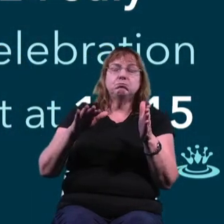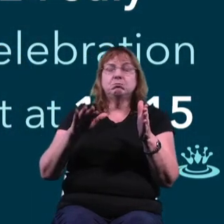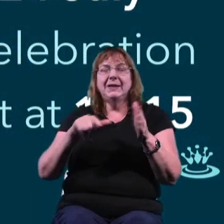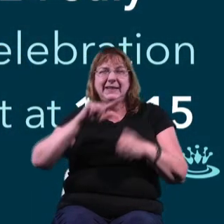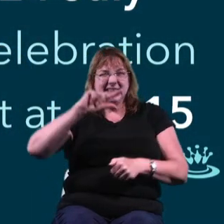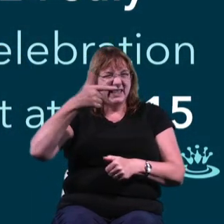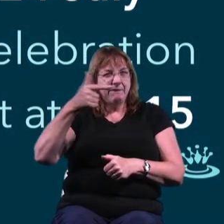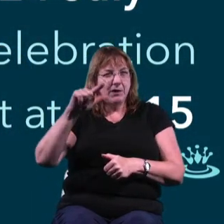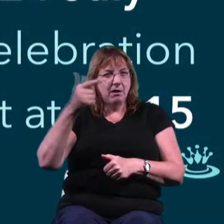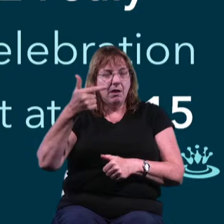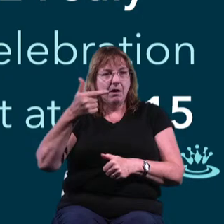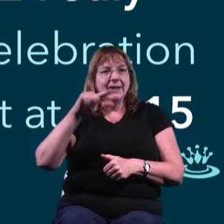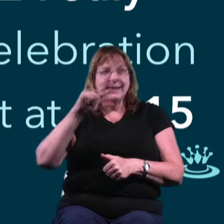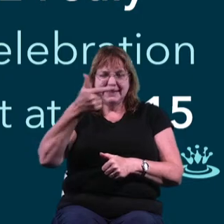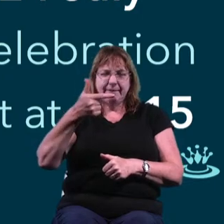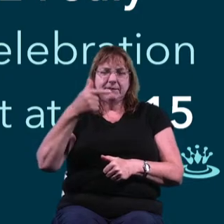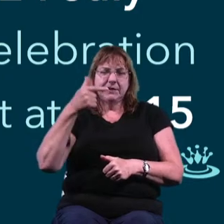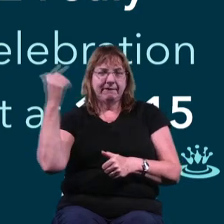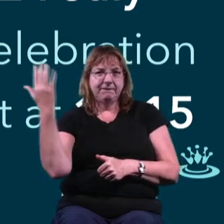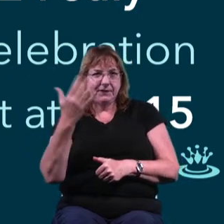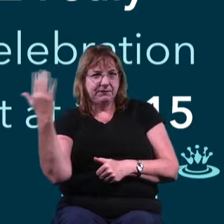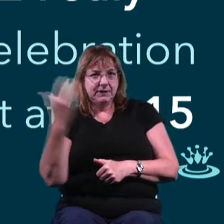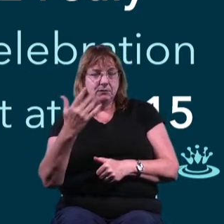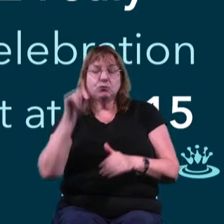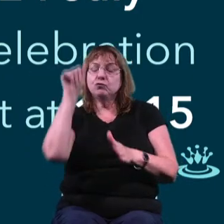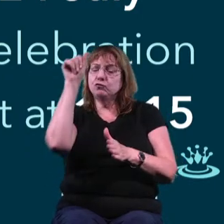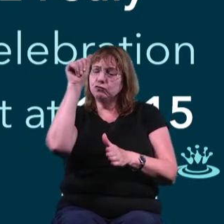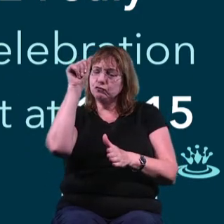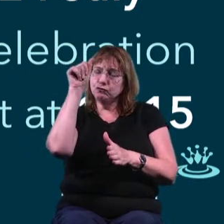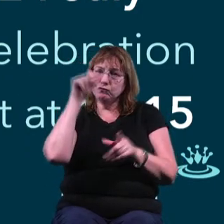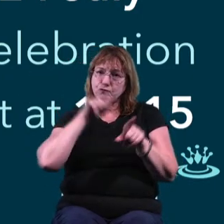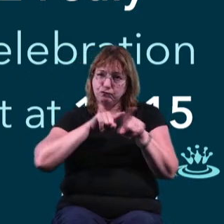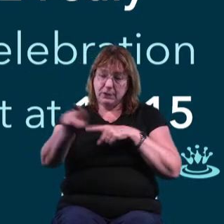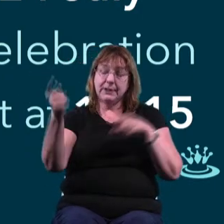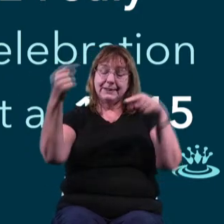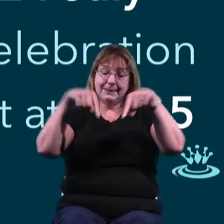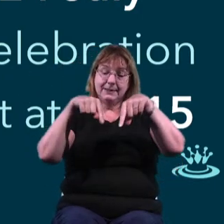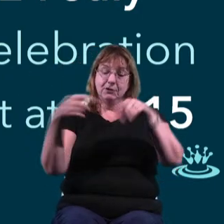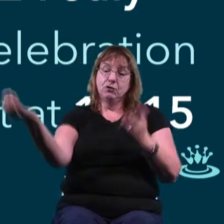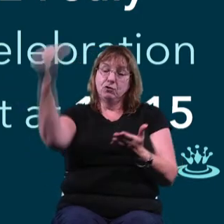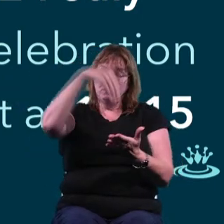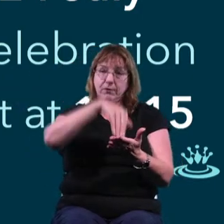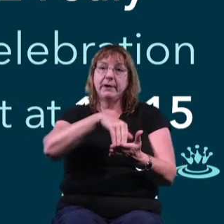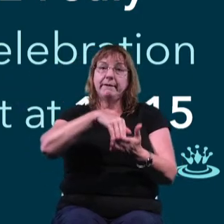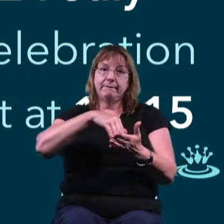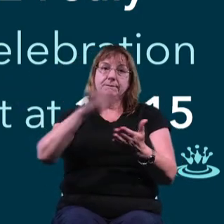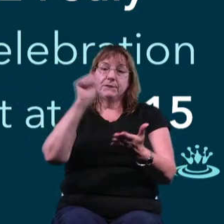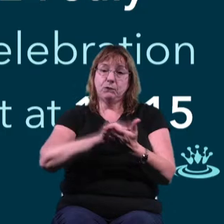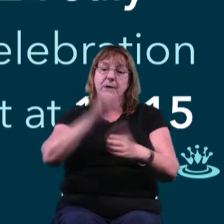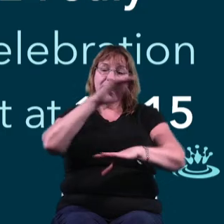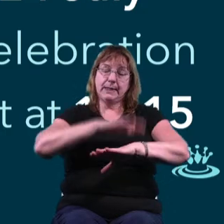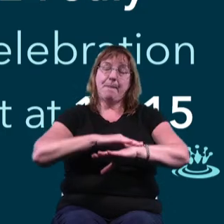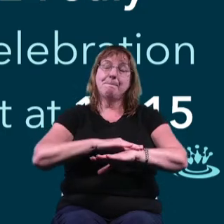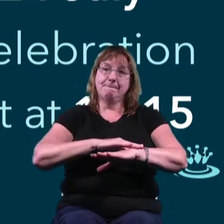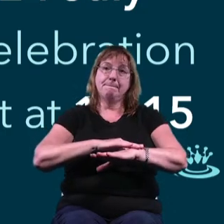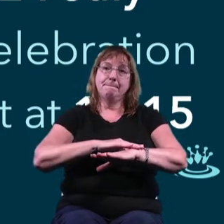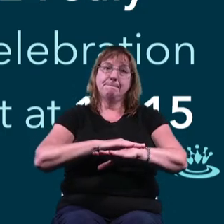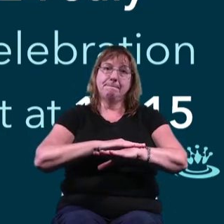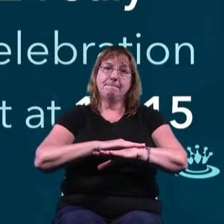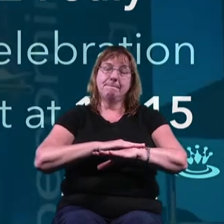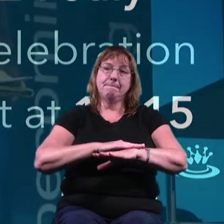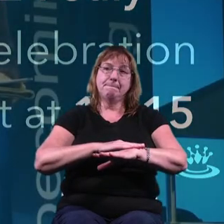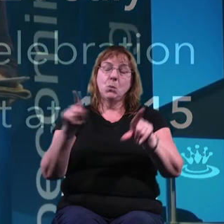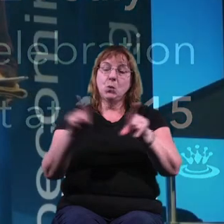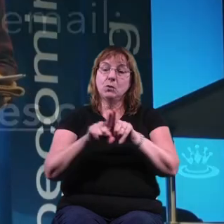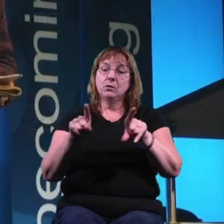of 7:15. So do please try and be here on time, 7:15 tomorrow as we do that. We've